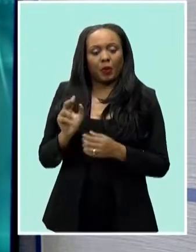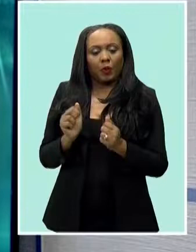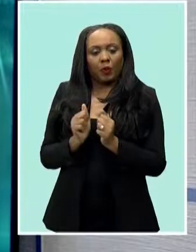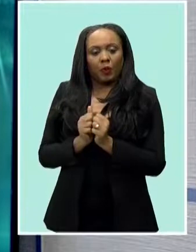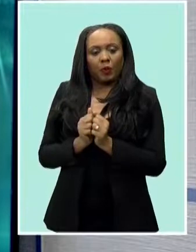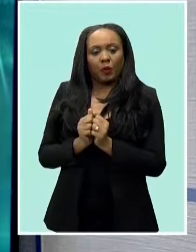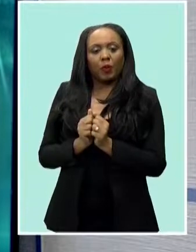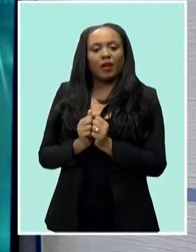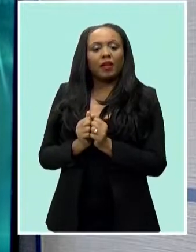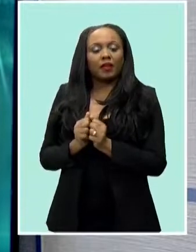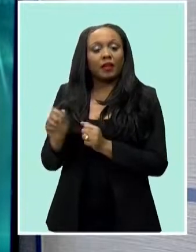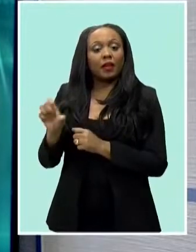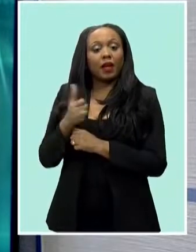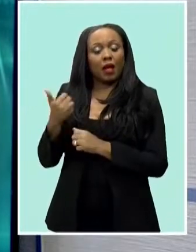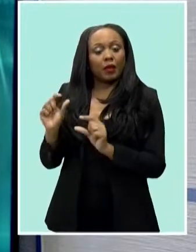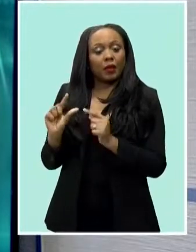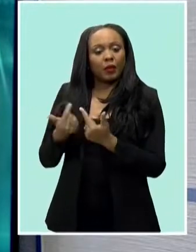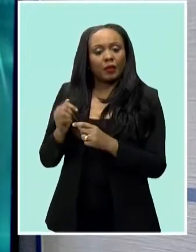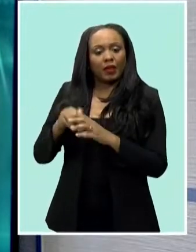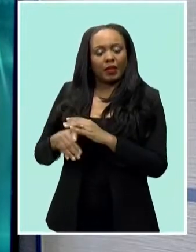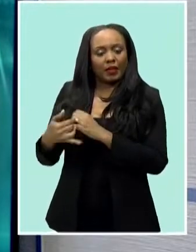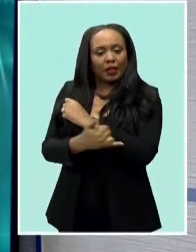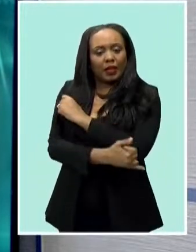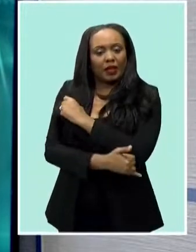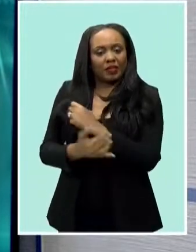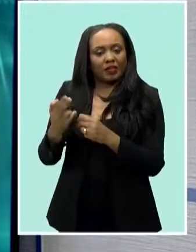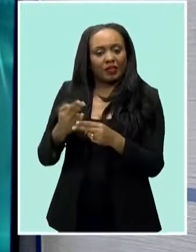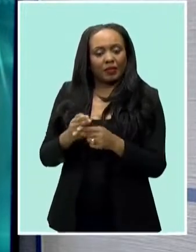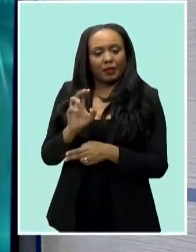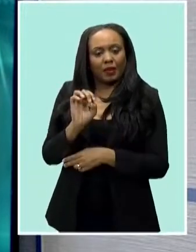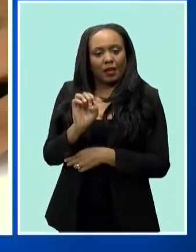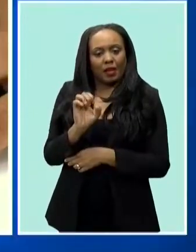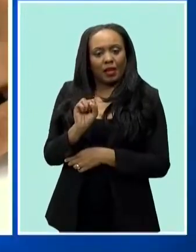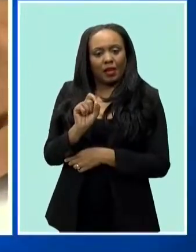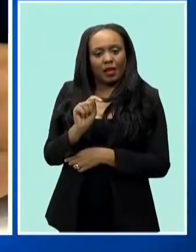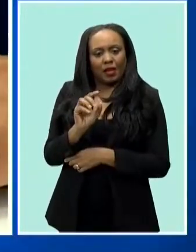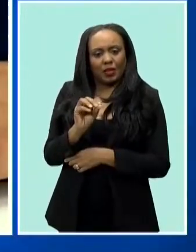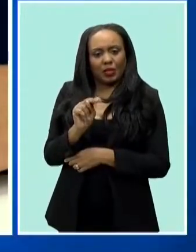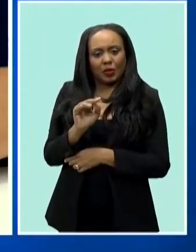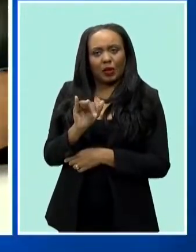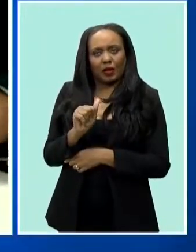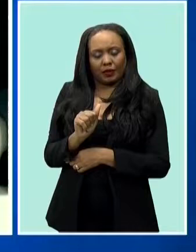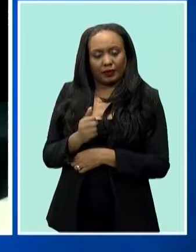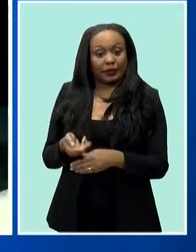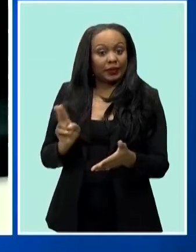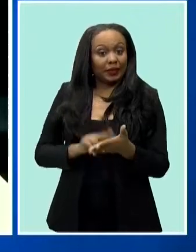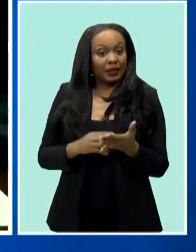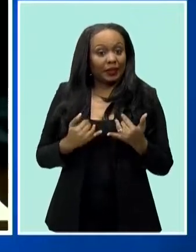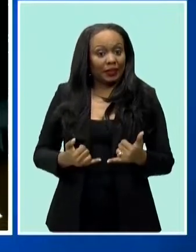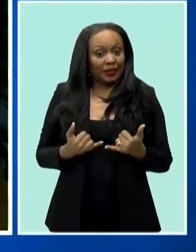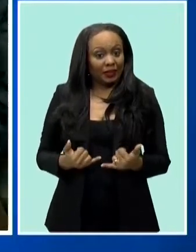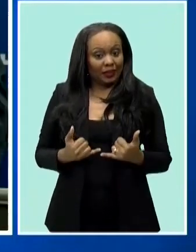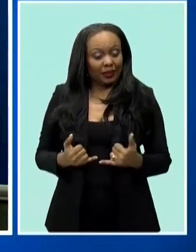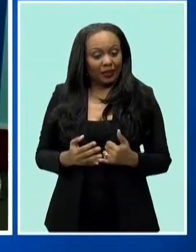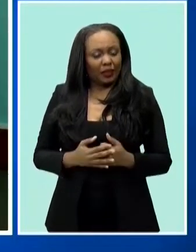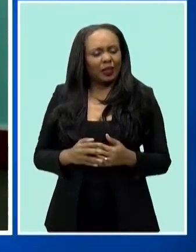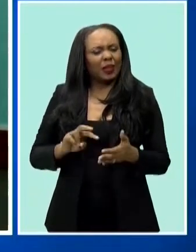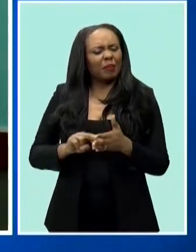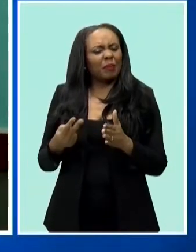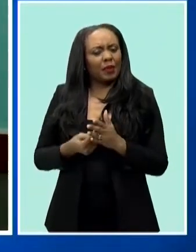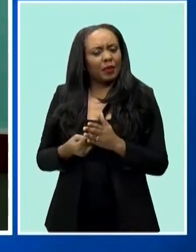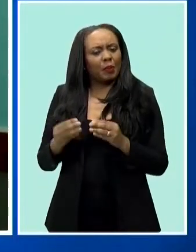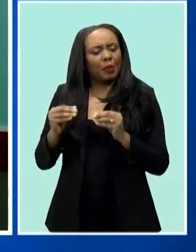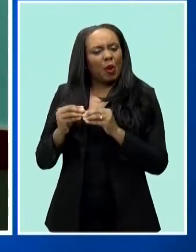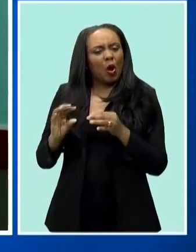E-Governance Academy, EGA, in Estonia. The signing took place today, and BID officials say that the MOU will facilitate